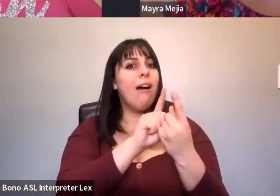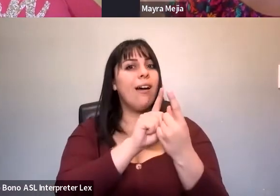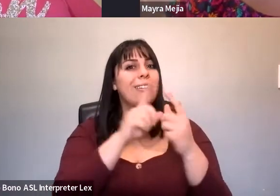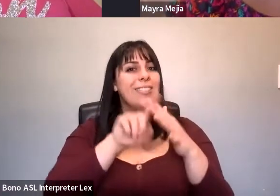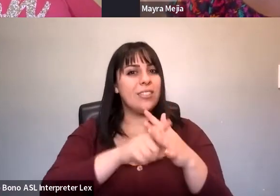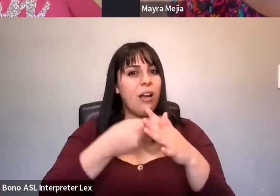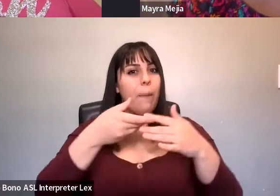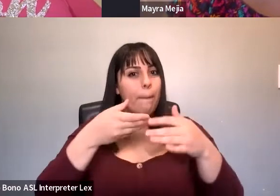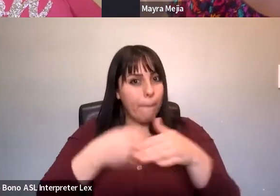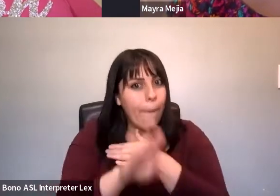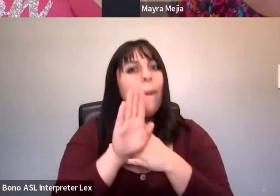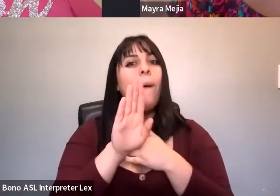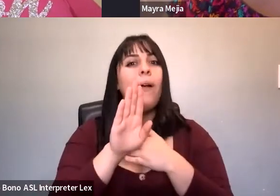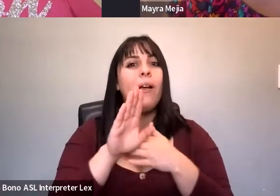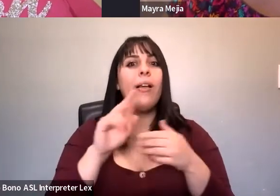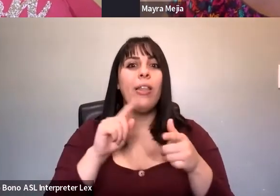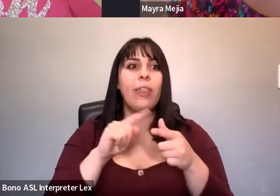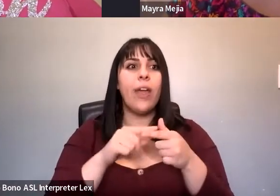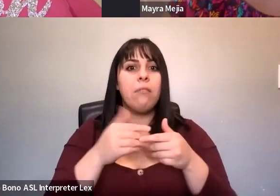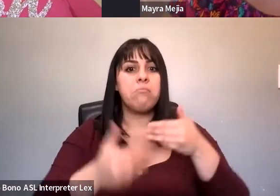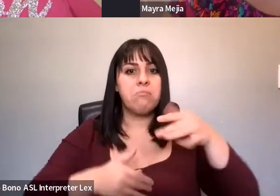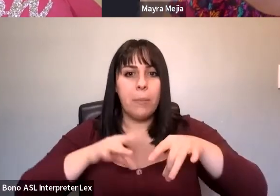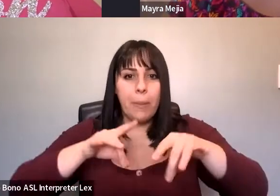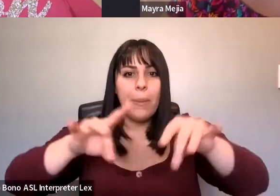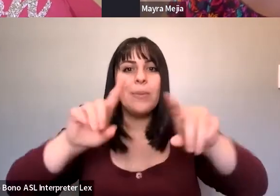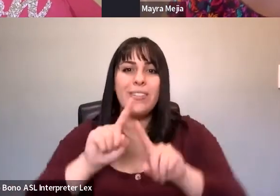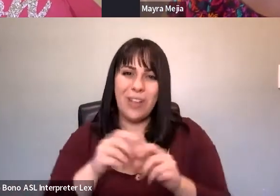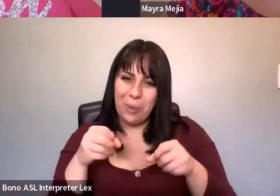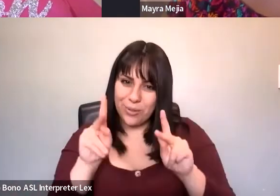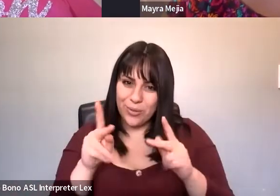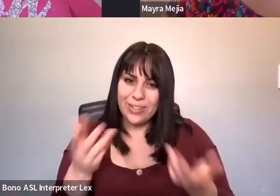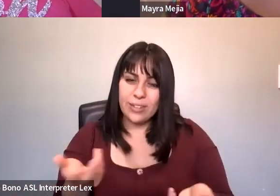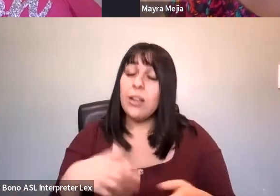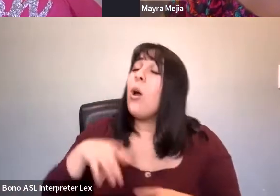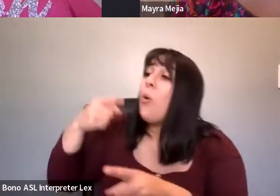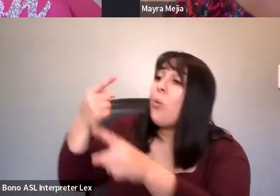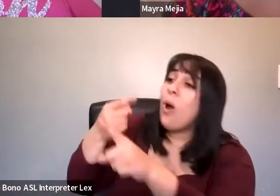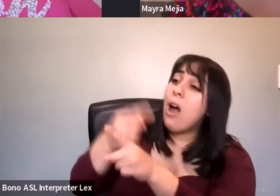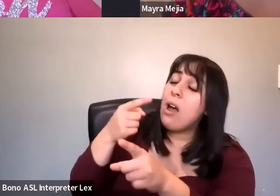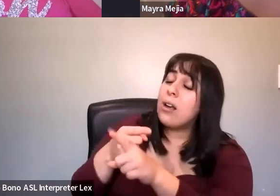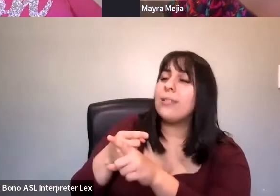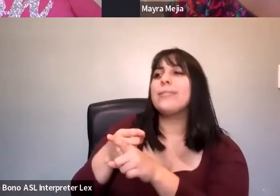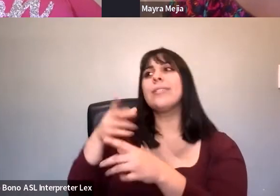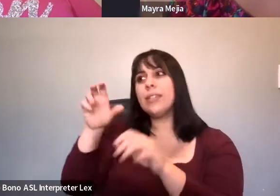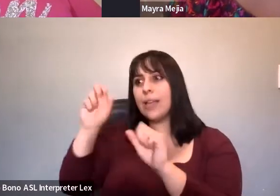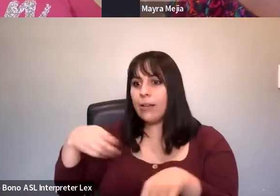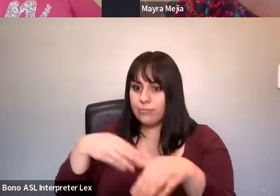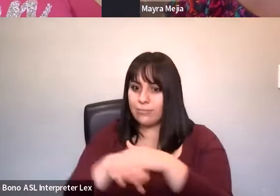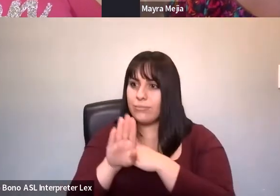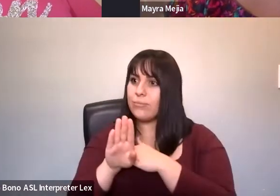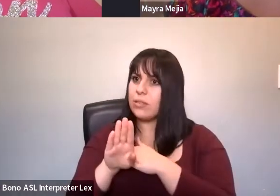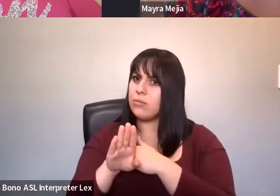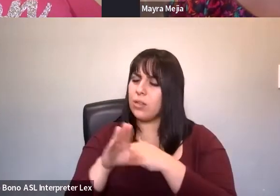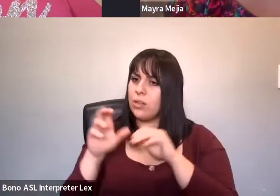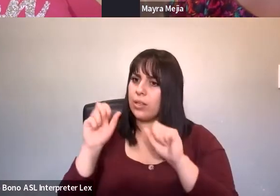other opportunities and still give you visibility in that space, but just not how you thought it would be. Yeah, that's a good